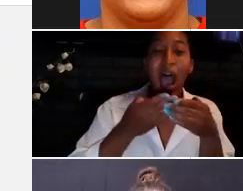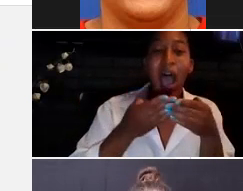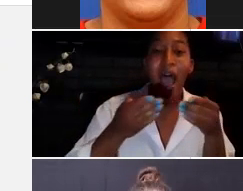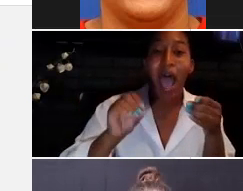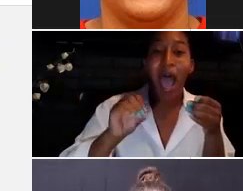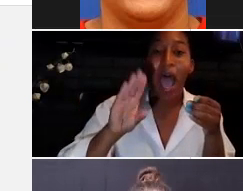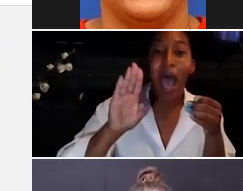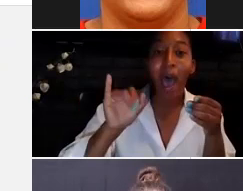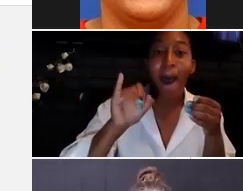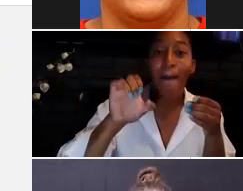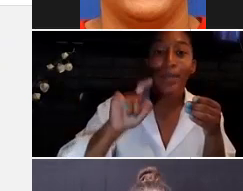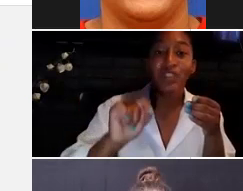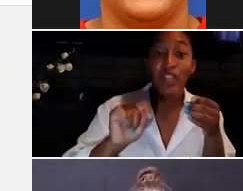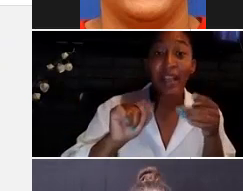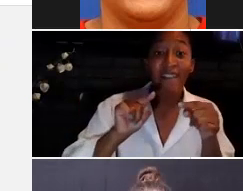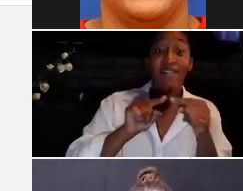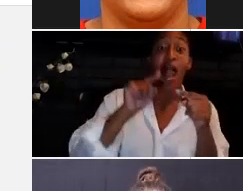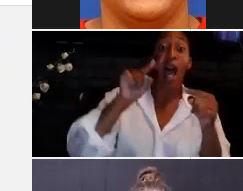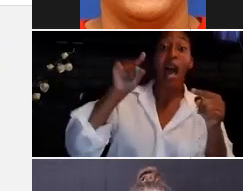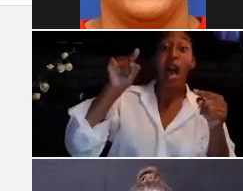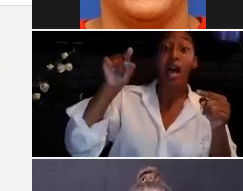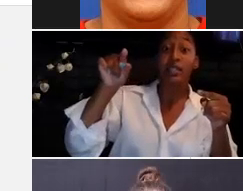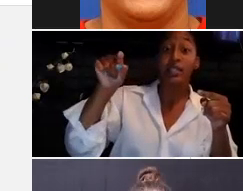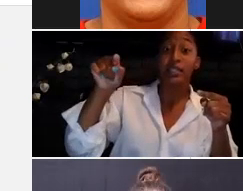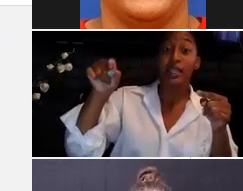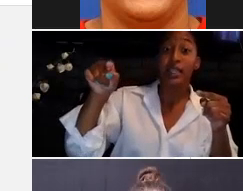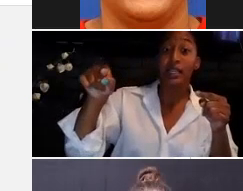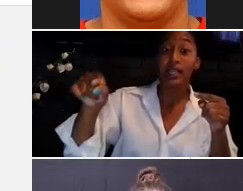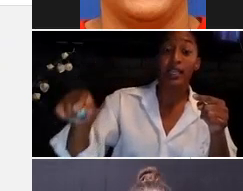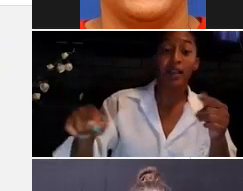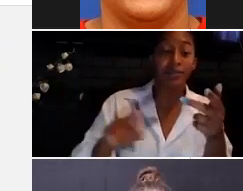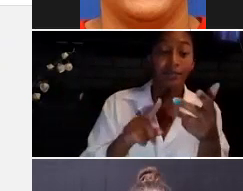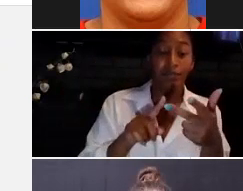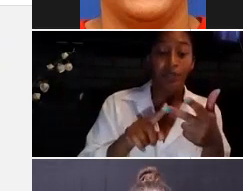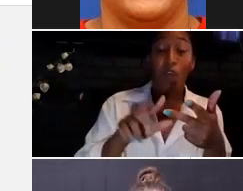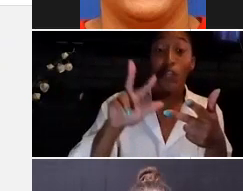This third equation allows us to find an object's velocity.